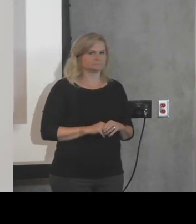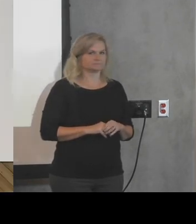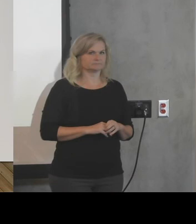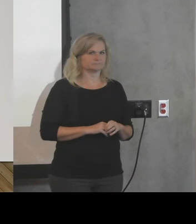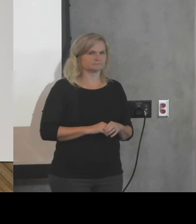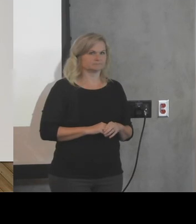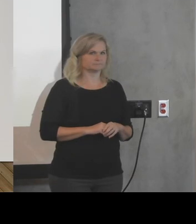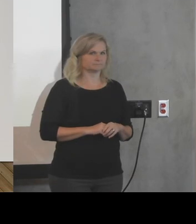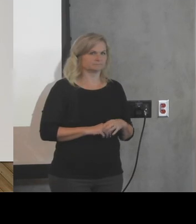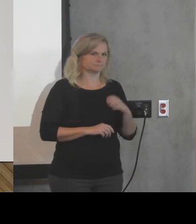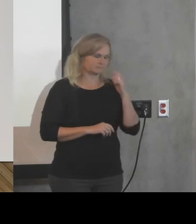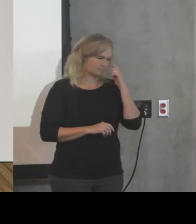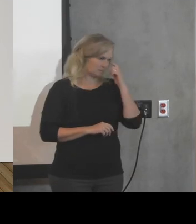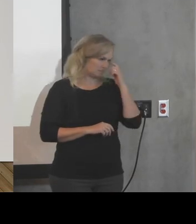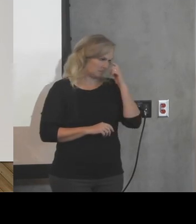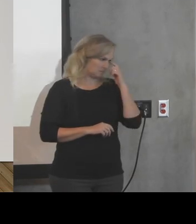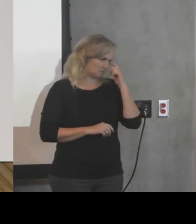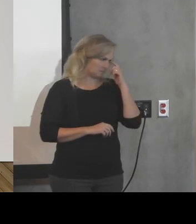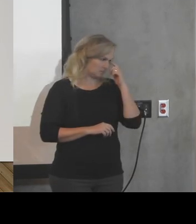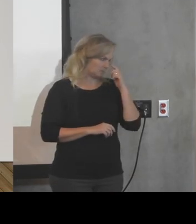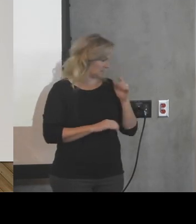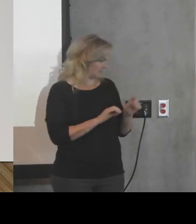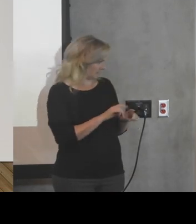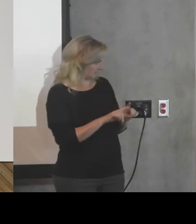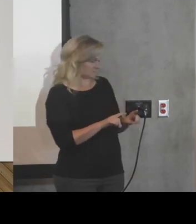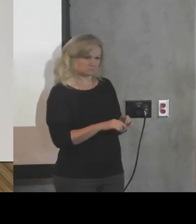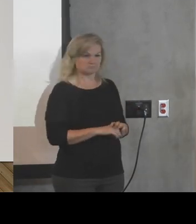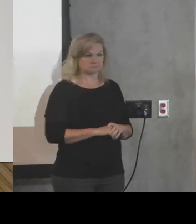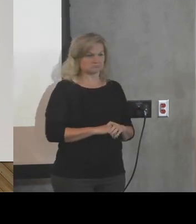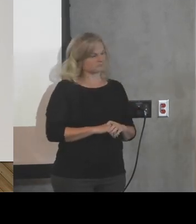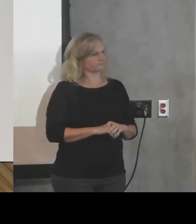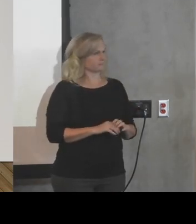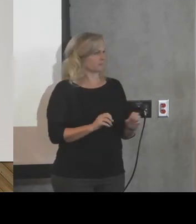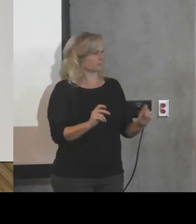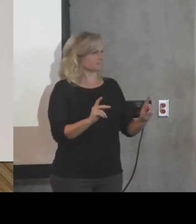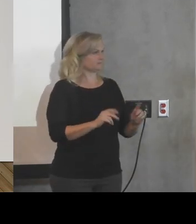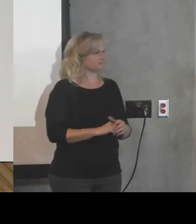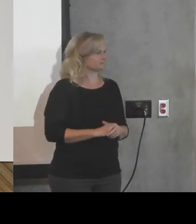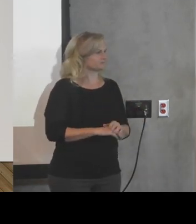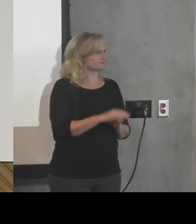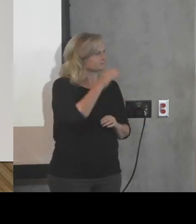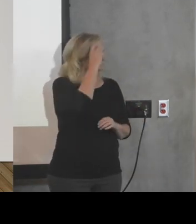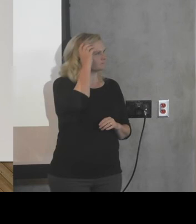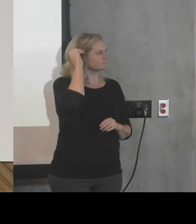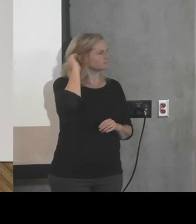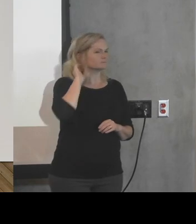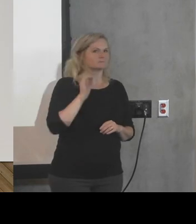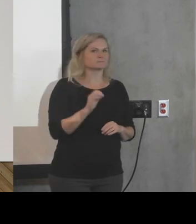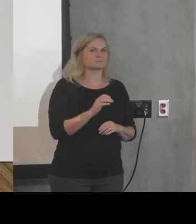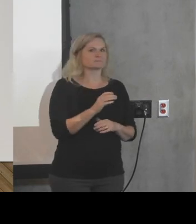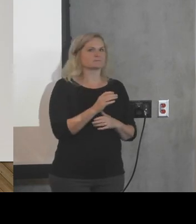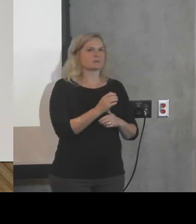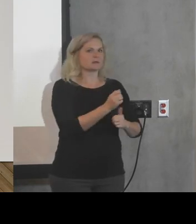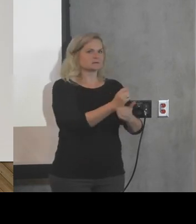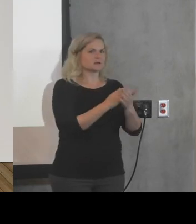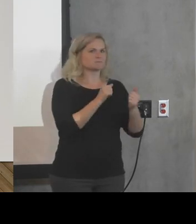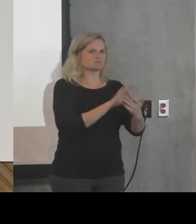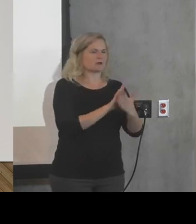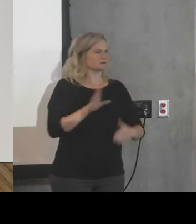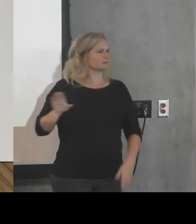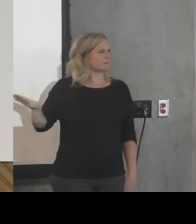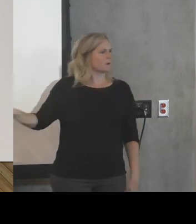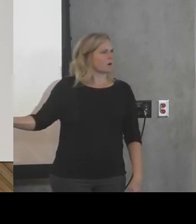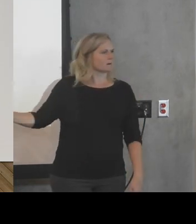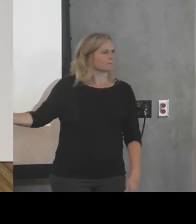Oh, is that different? Okay. And some strategies came in on the bottom there. So